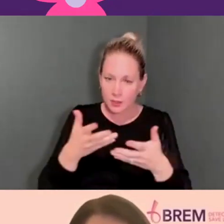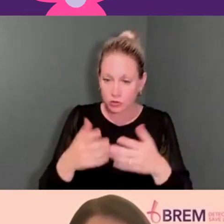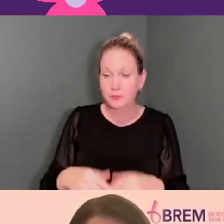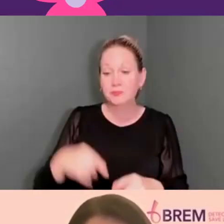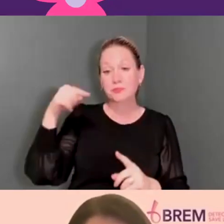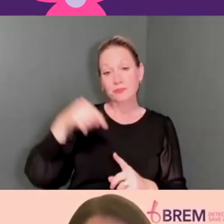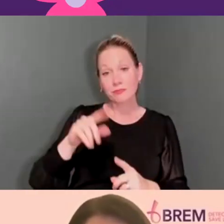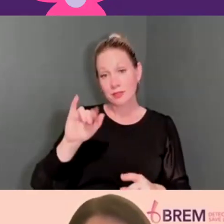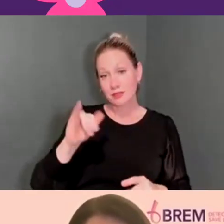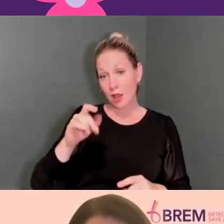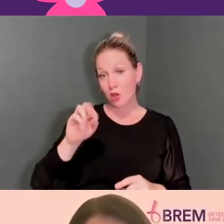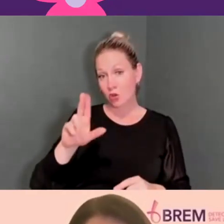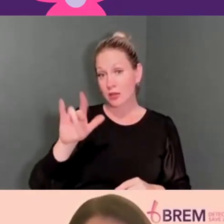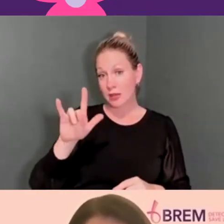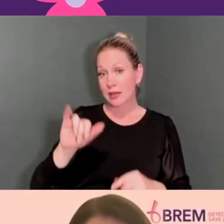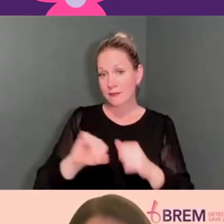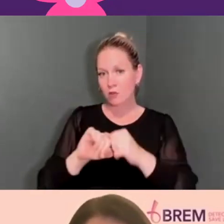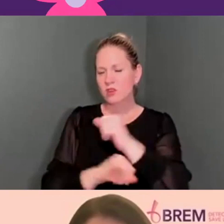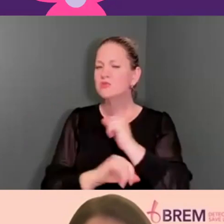Foundation changed my life.